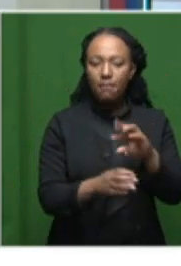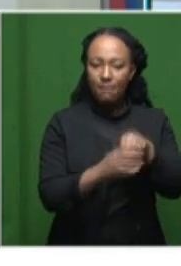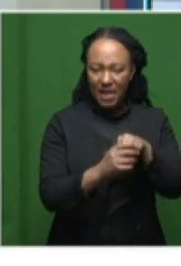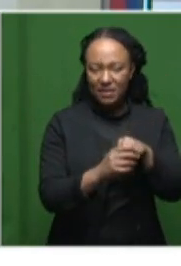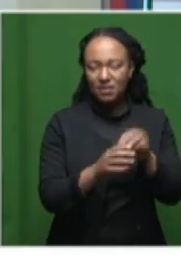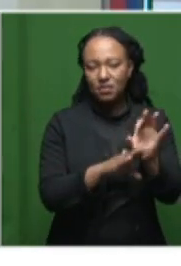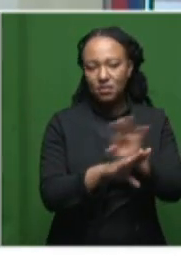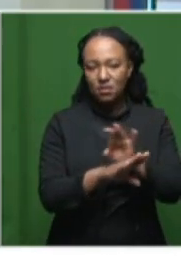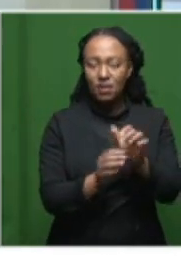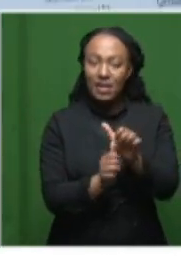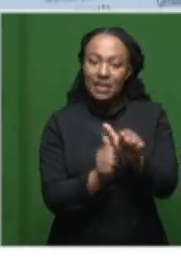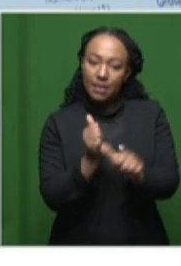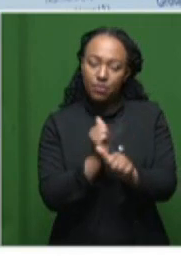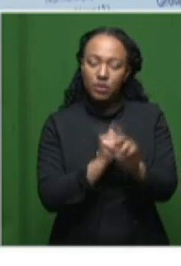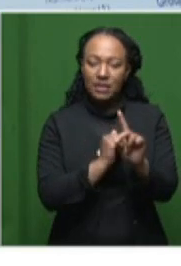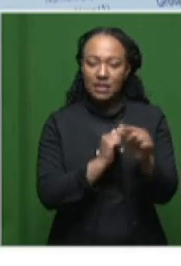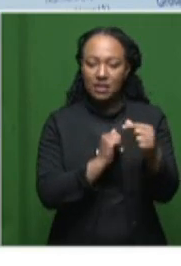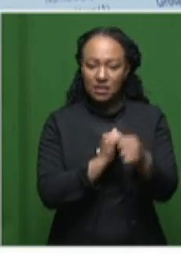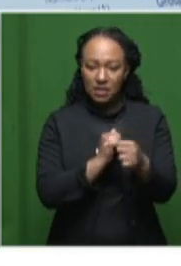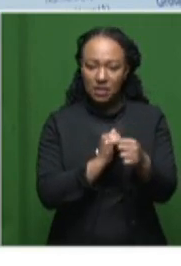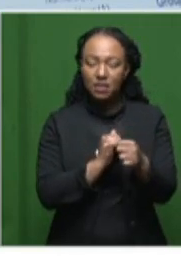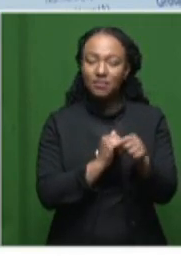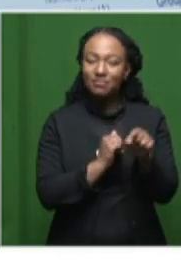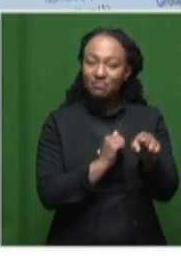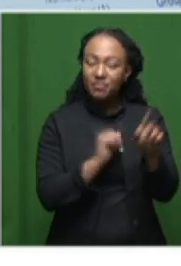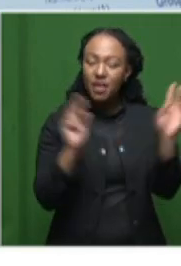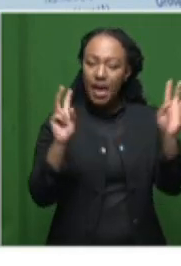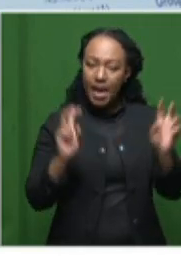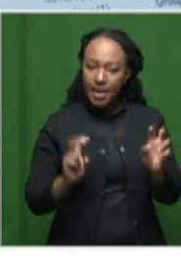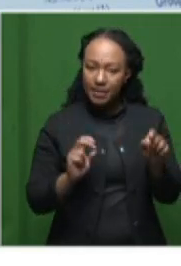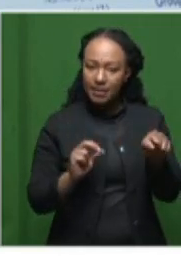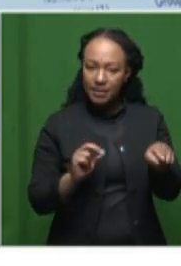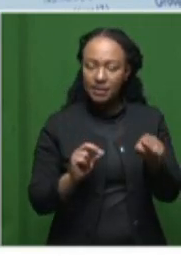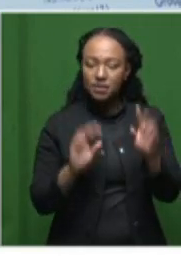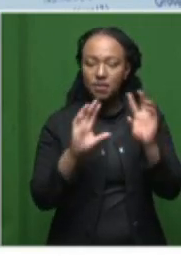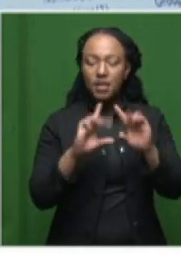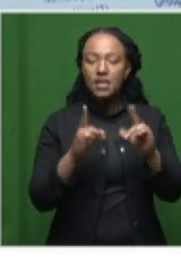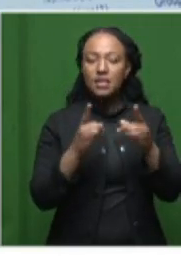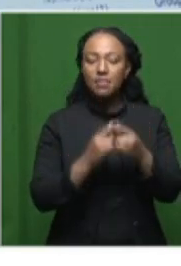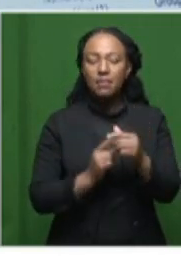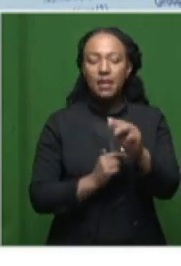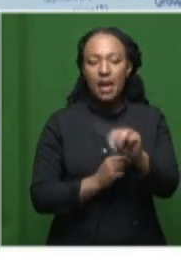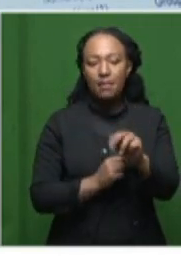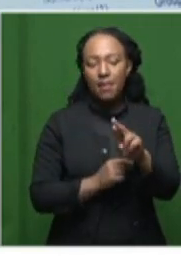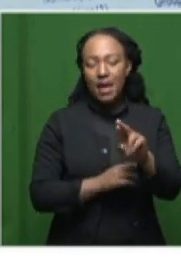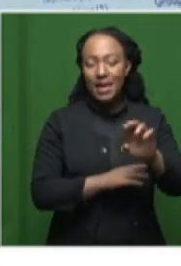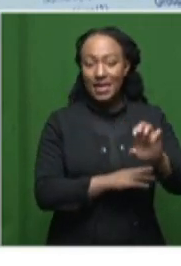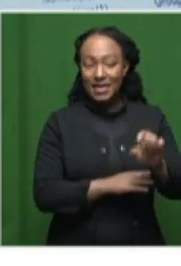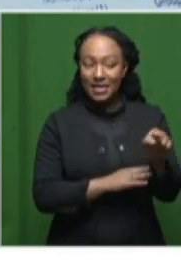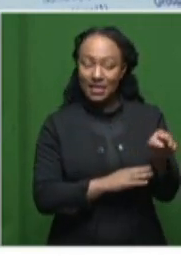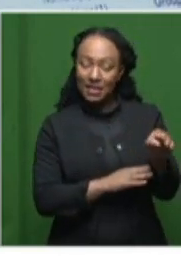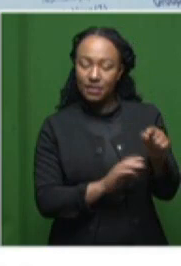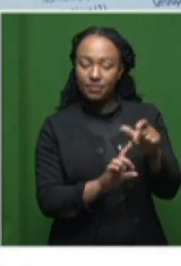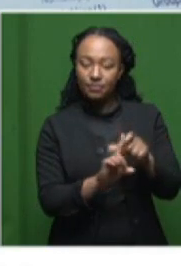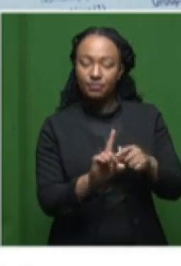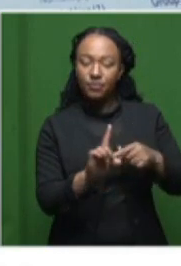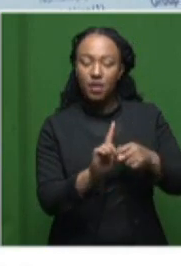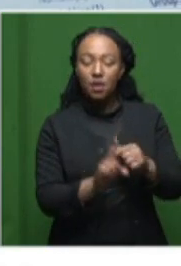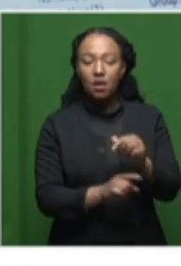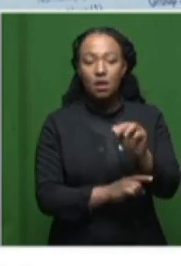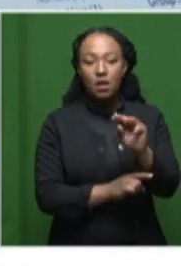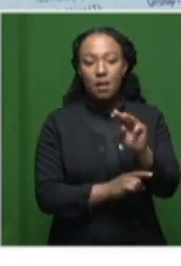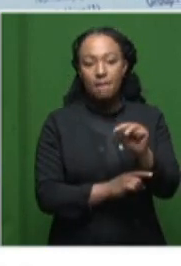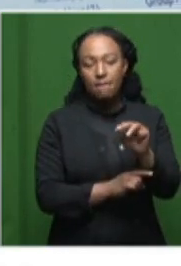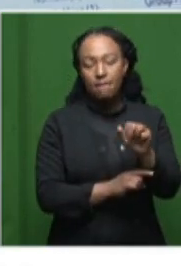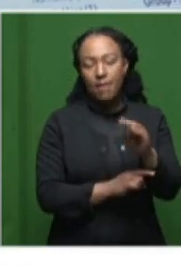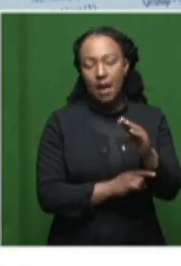the Deputy Director General Nuclear Energy at the Department of Mineral Resources and Energy, Mr. Zizamele Mbambo. Thanks so much